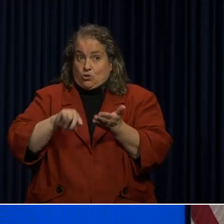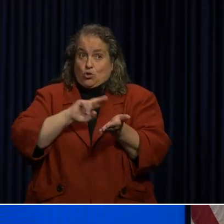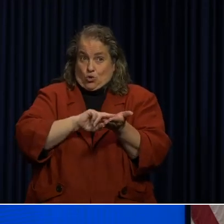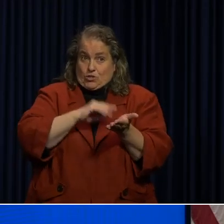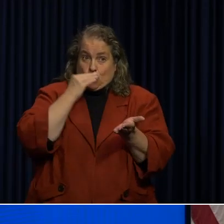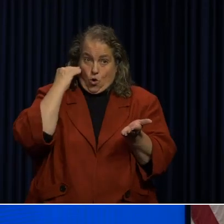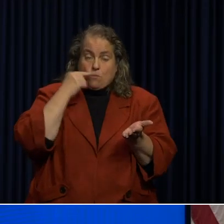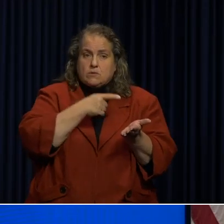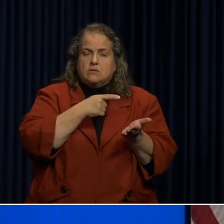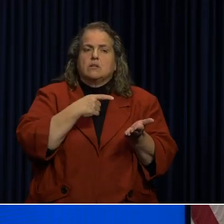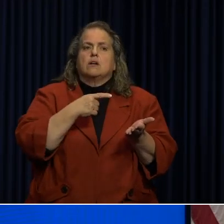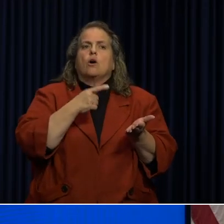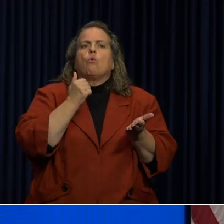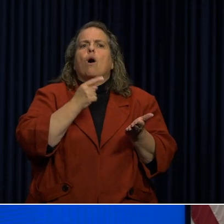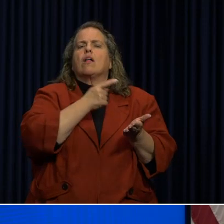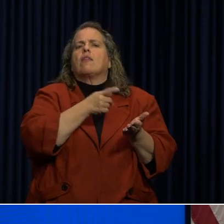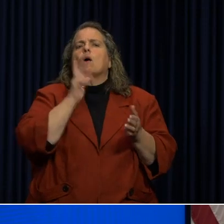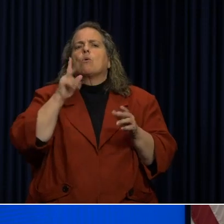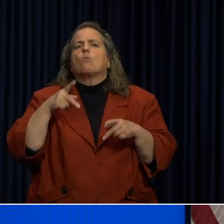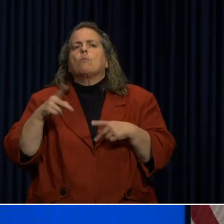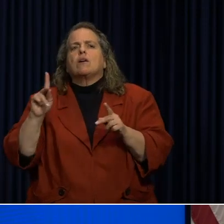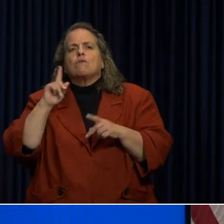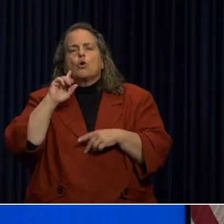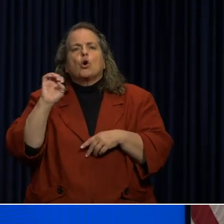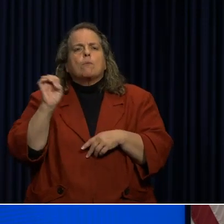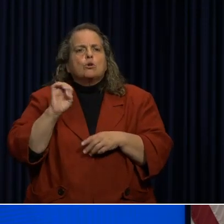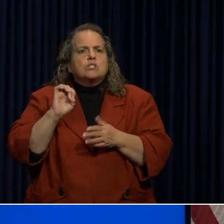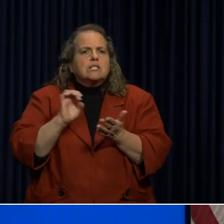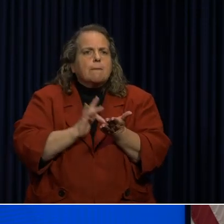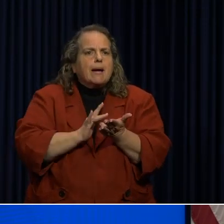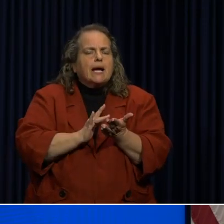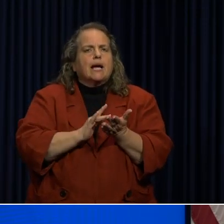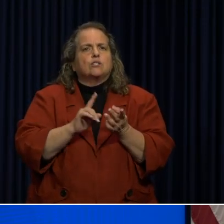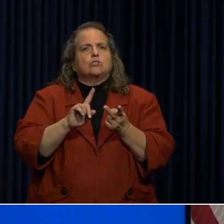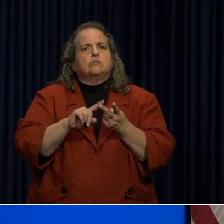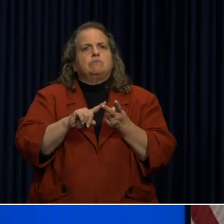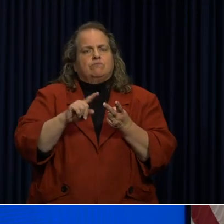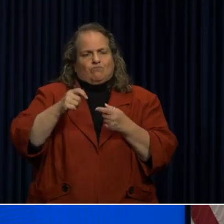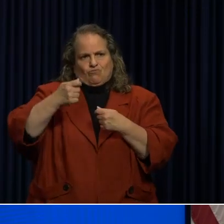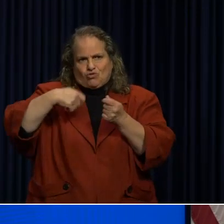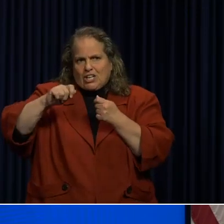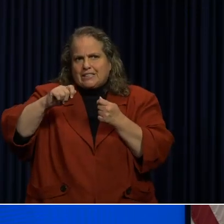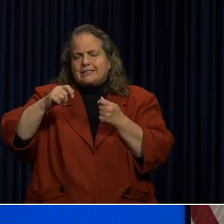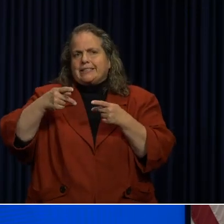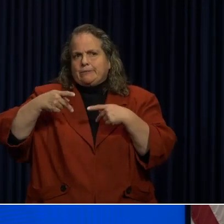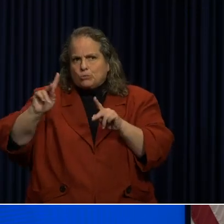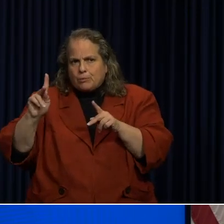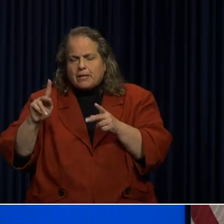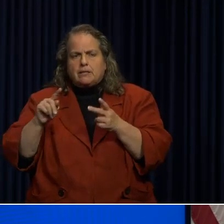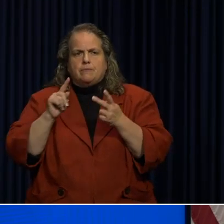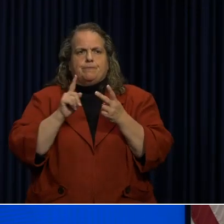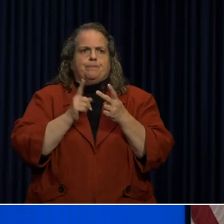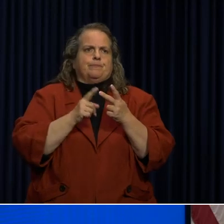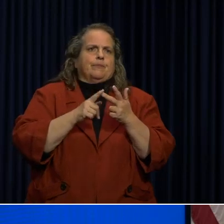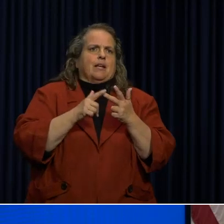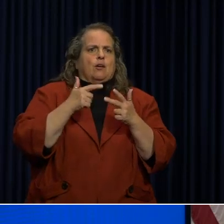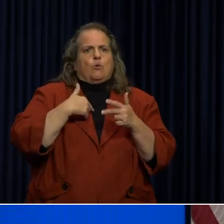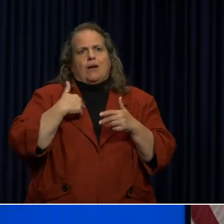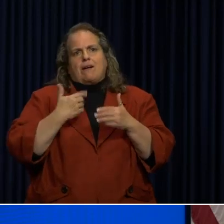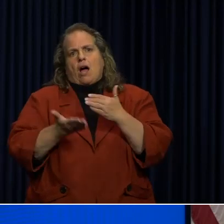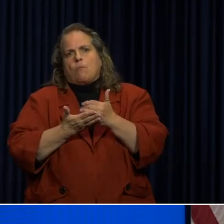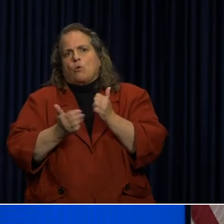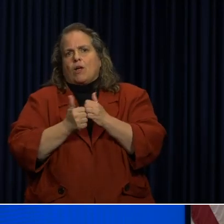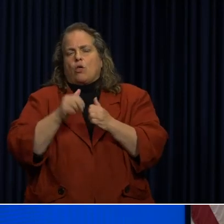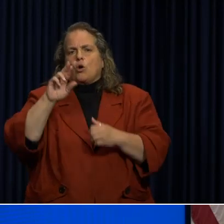emergency medications for facilities. We have been working with coming up and working with our Norton